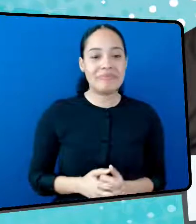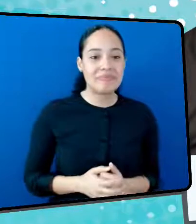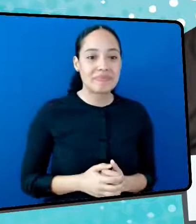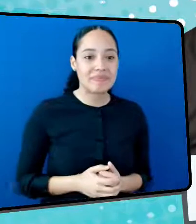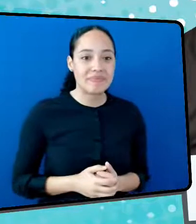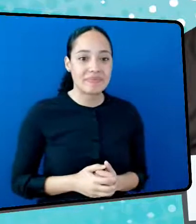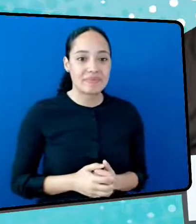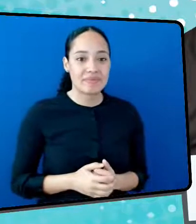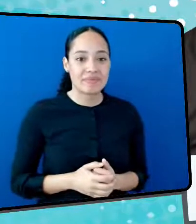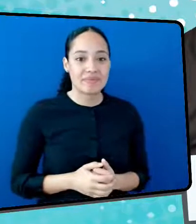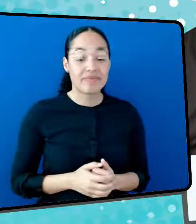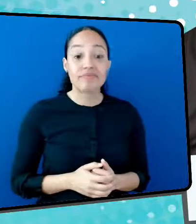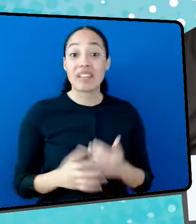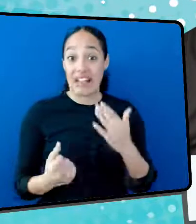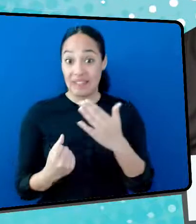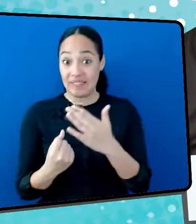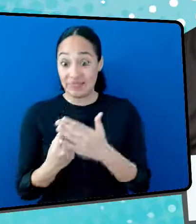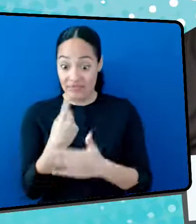calendar?